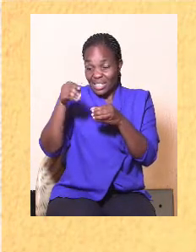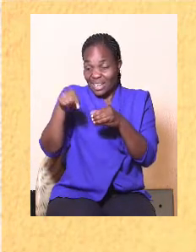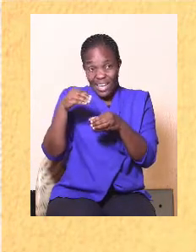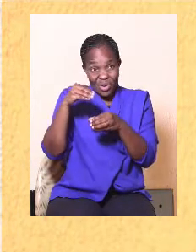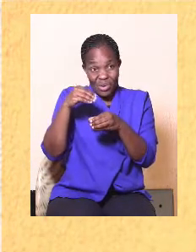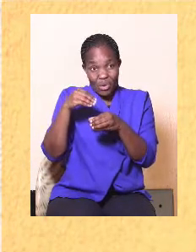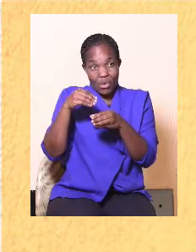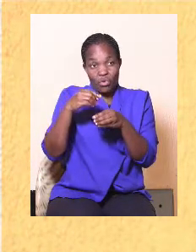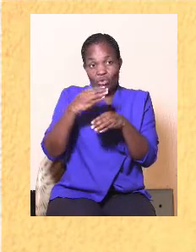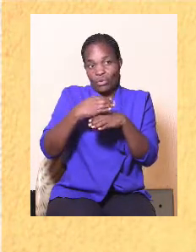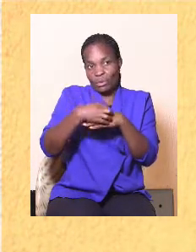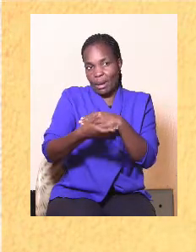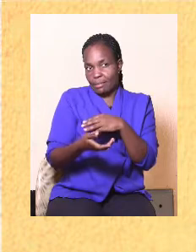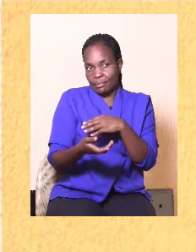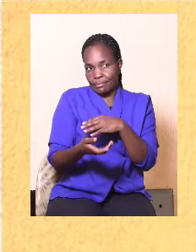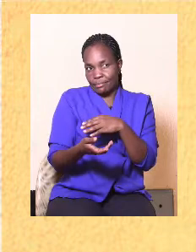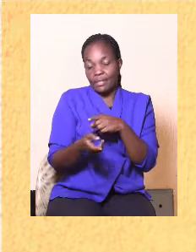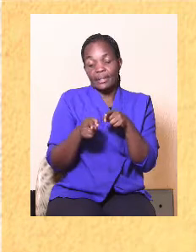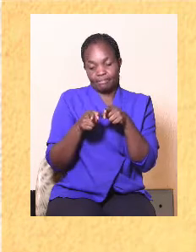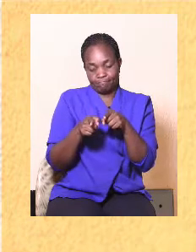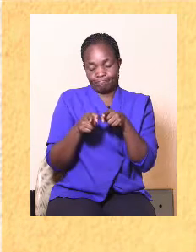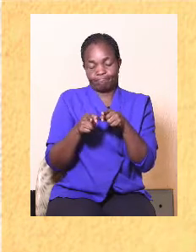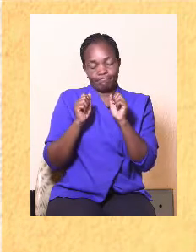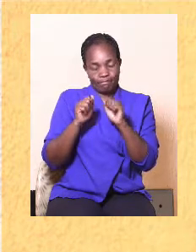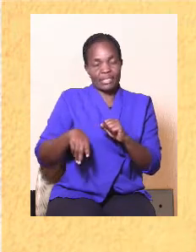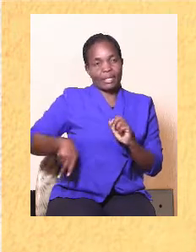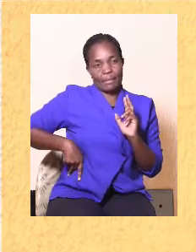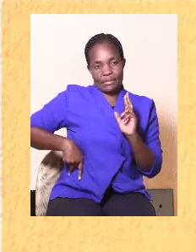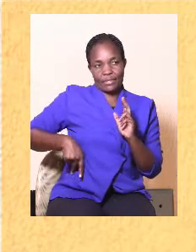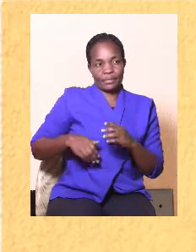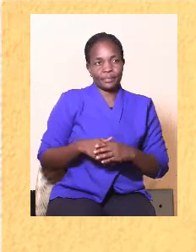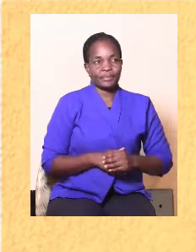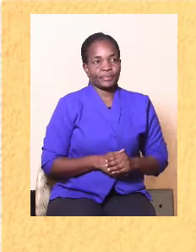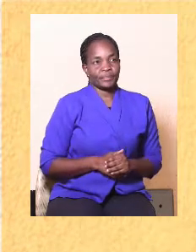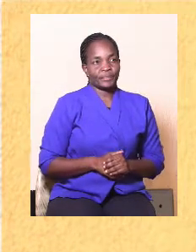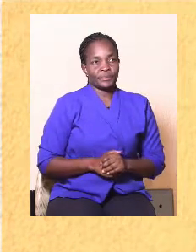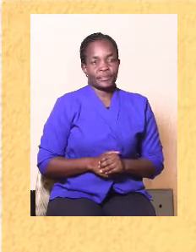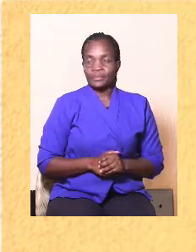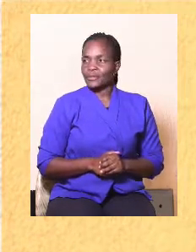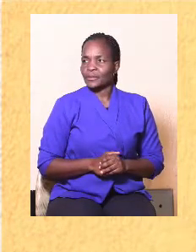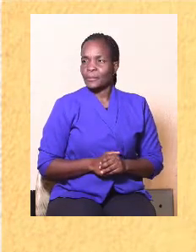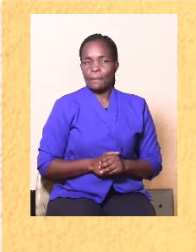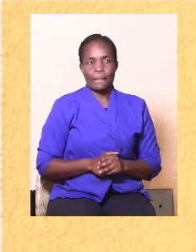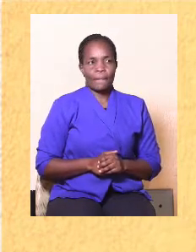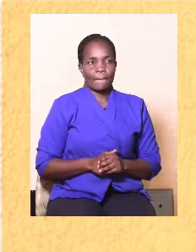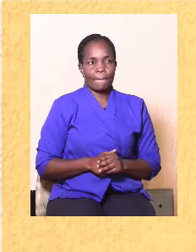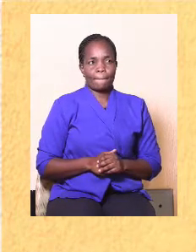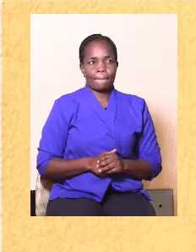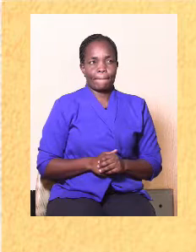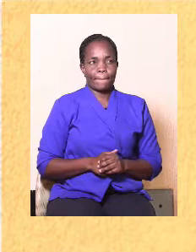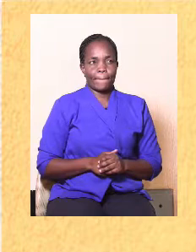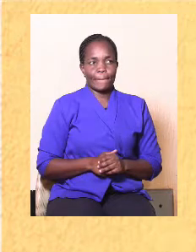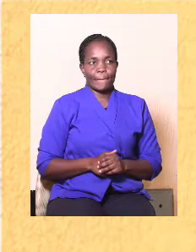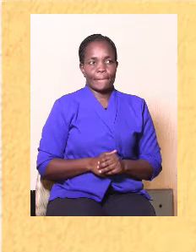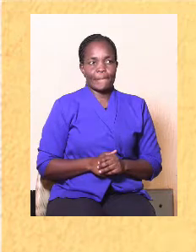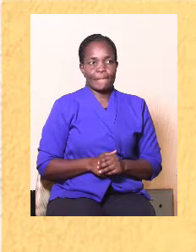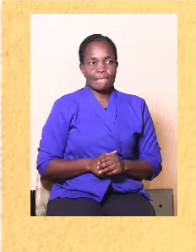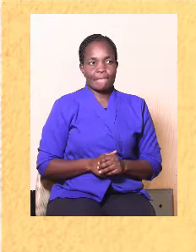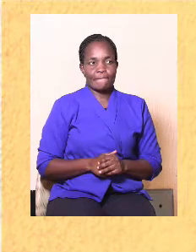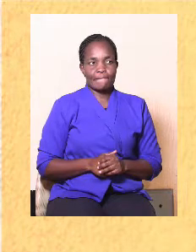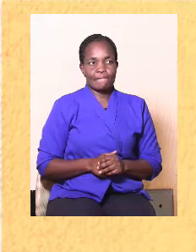special scheme that is dedicated for those that have lost jobs, especially in the tourism sector. And we will give you details as we go along. But today, we're